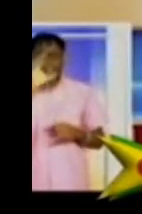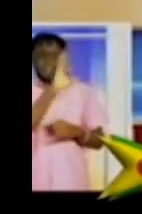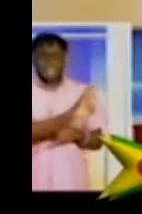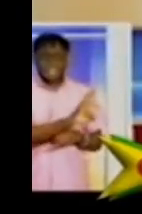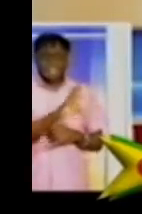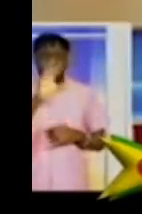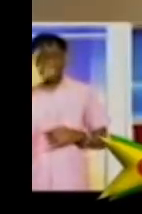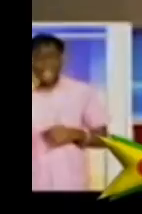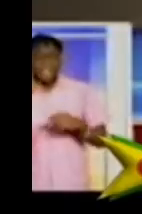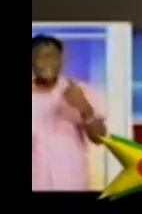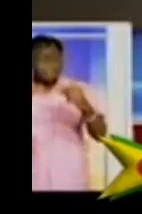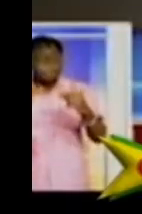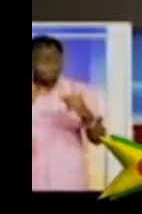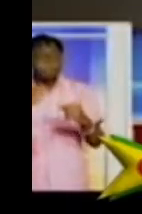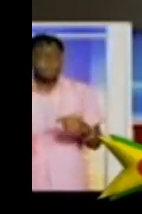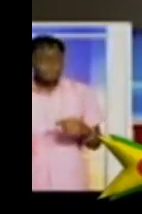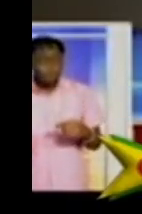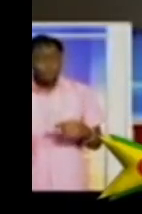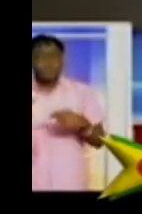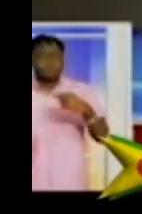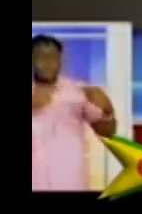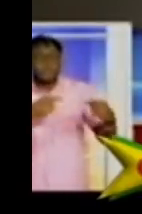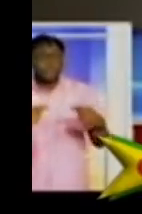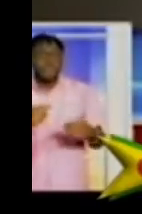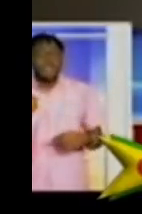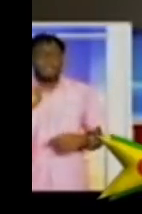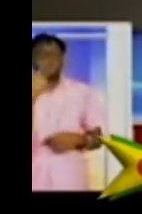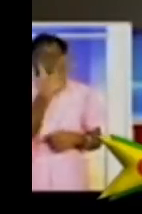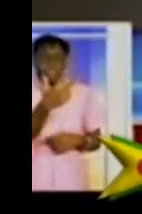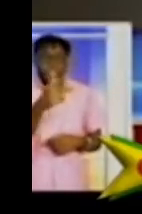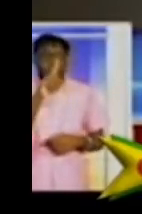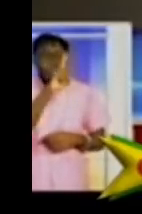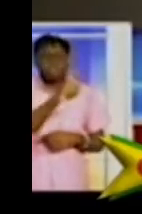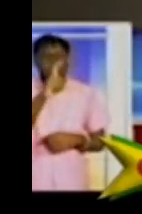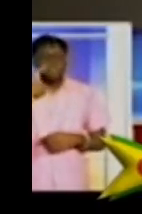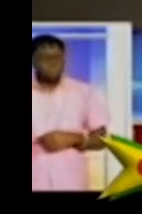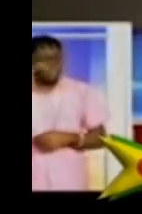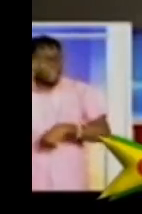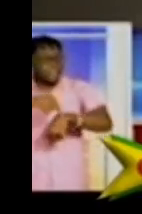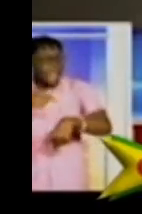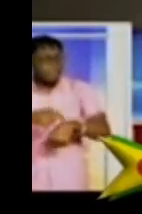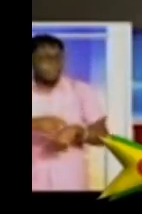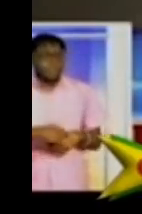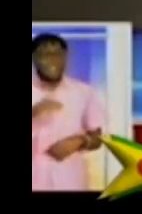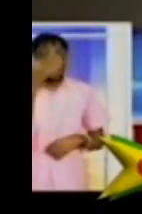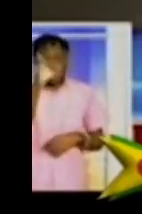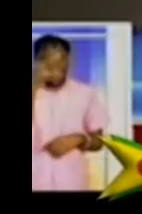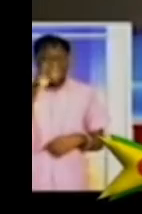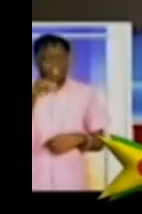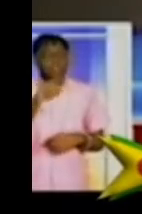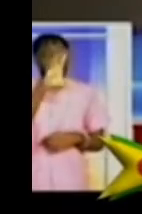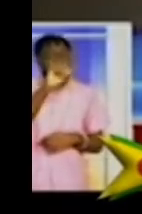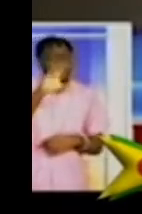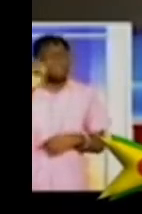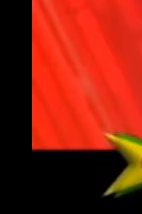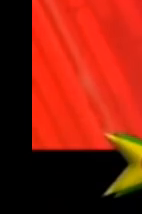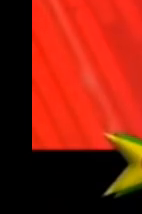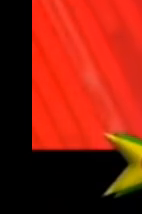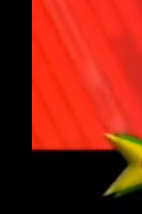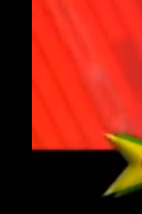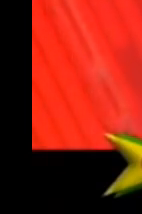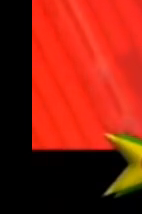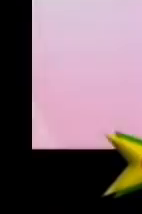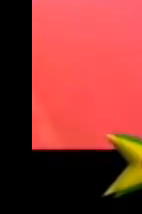3 centuries and 1950s, but he averages just 27.22. Vinod Nawani, T6 Sport.